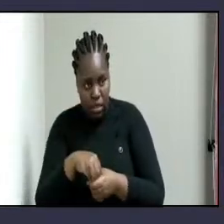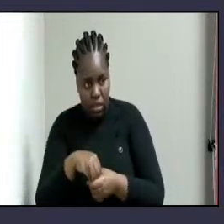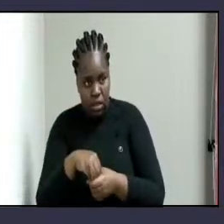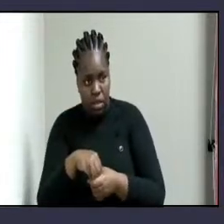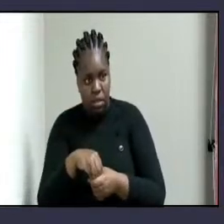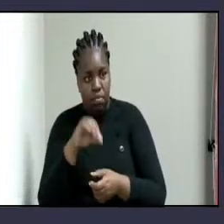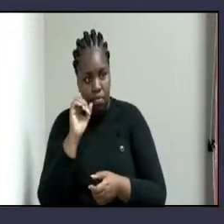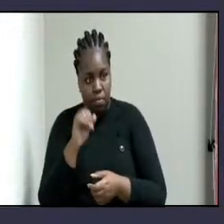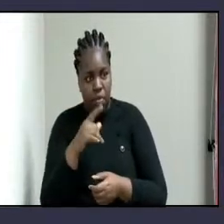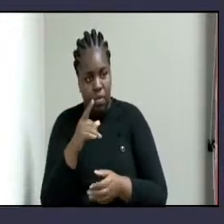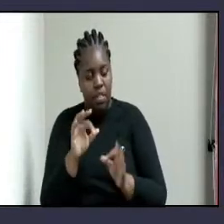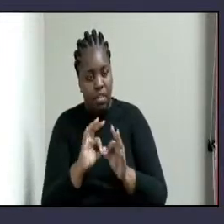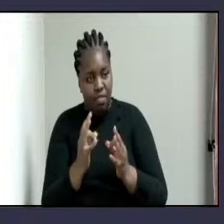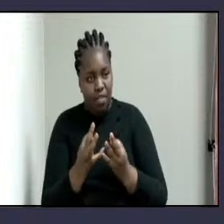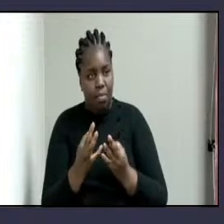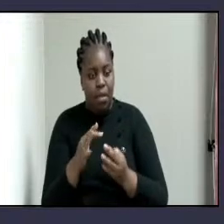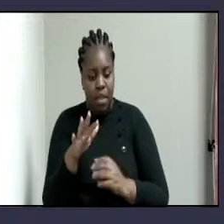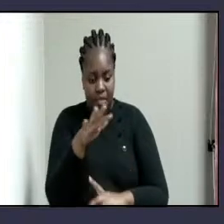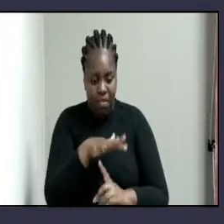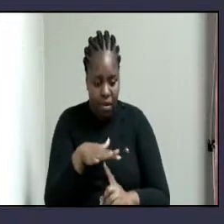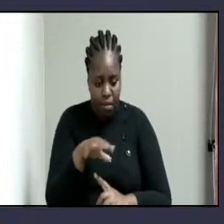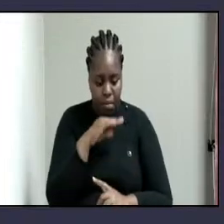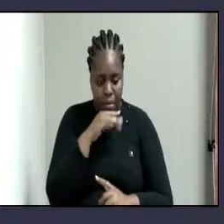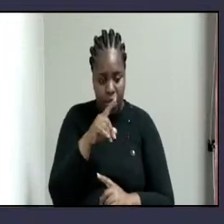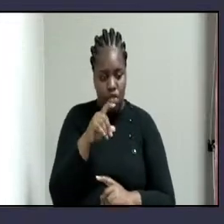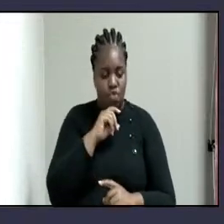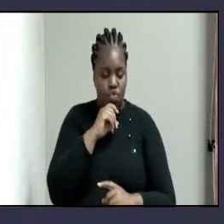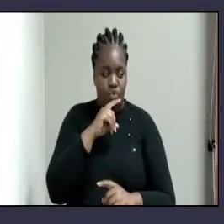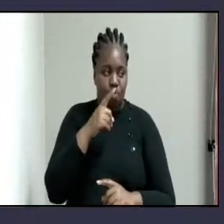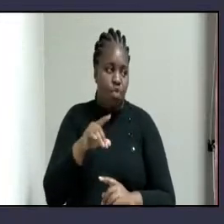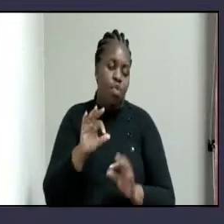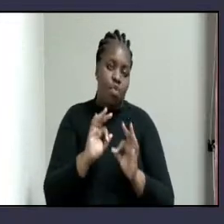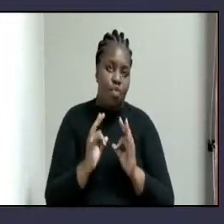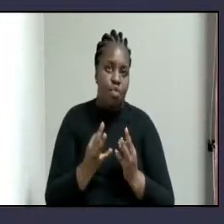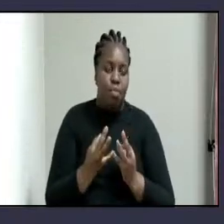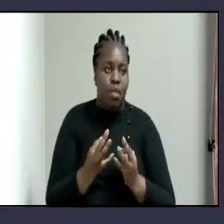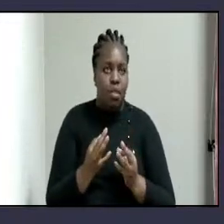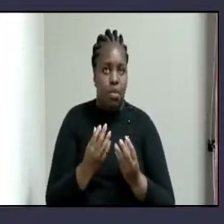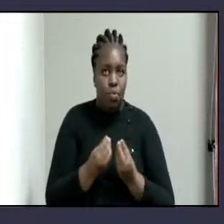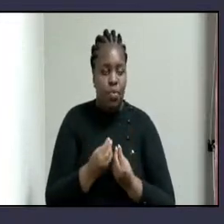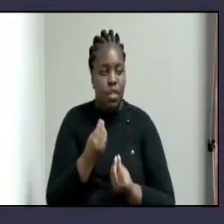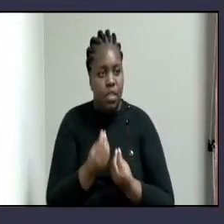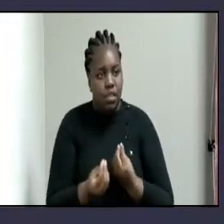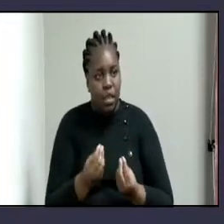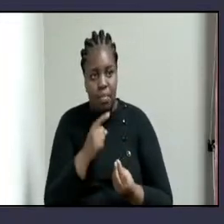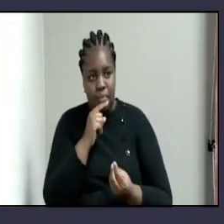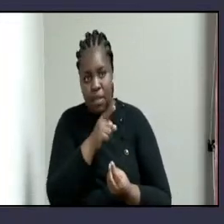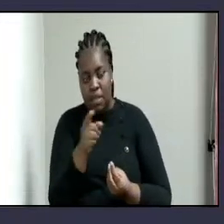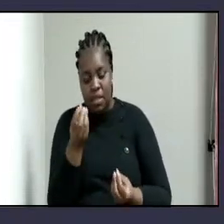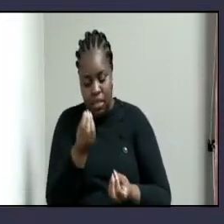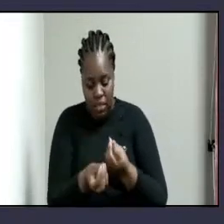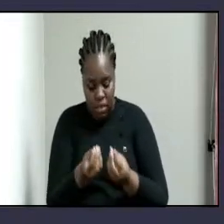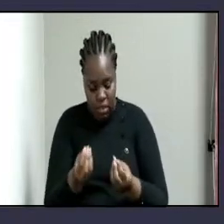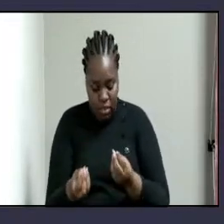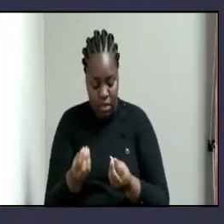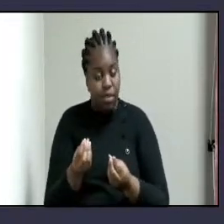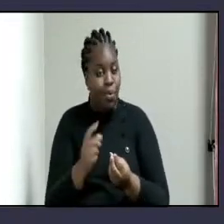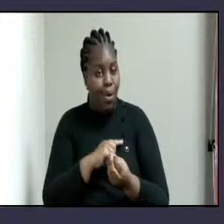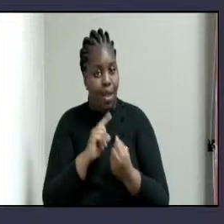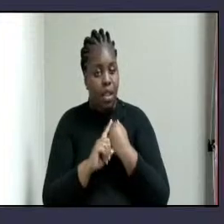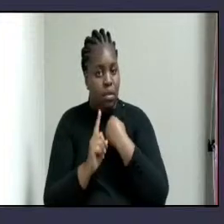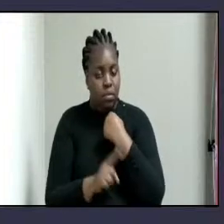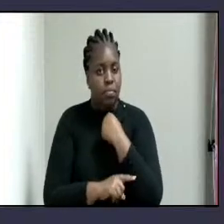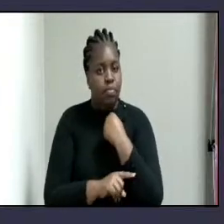of course, maybe the family environment, wherein that is used for the family, broader family, and not necessarily the child. So a child may, at the end of the day,